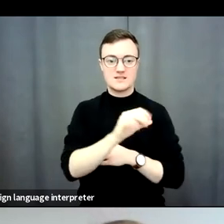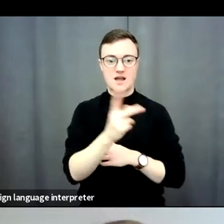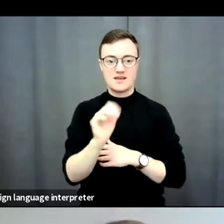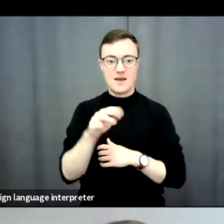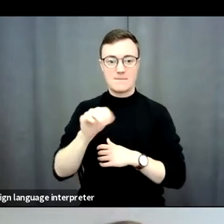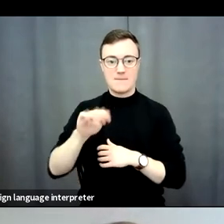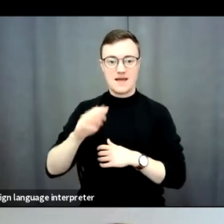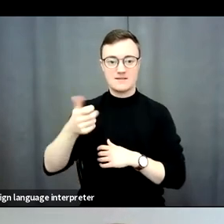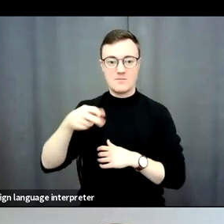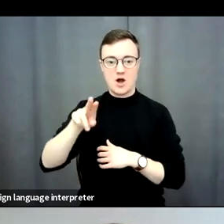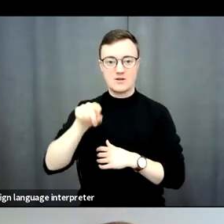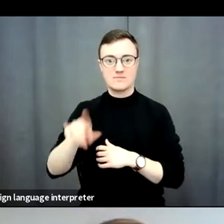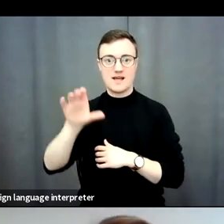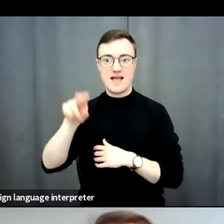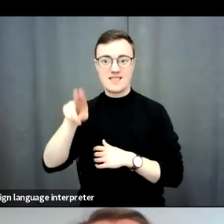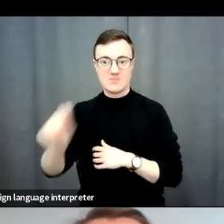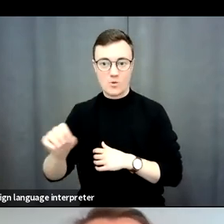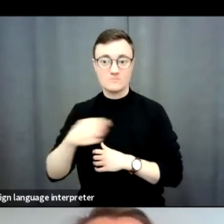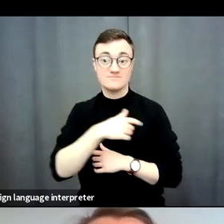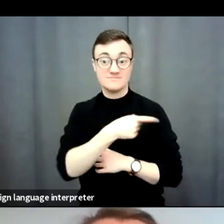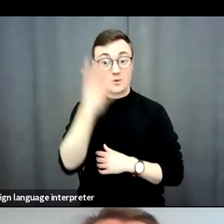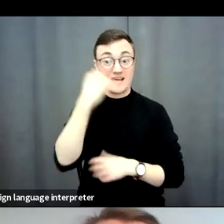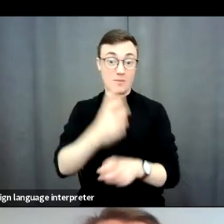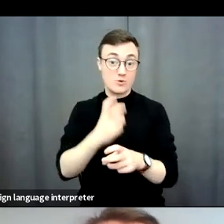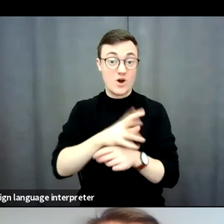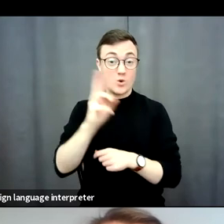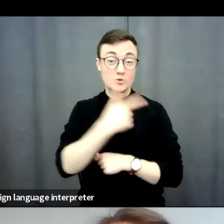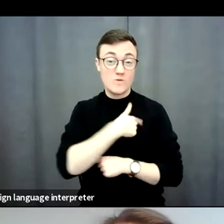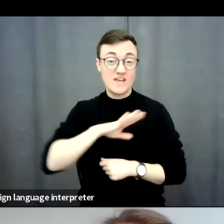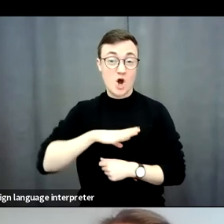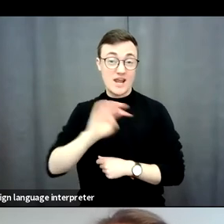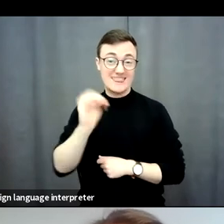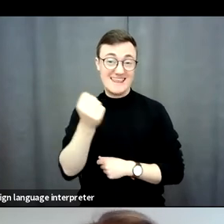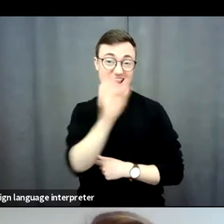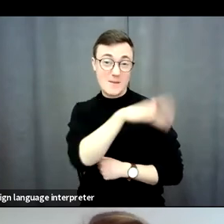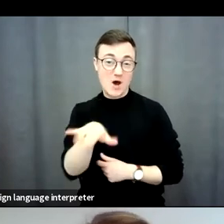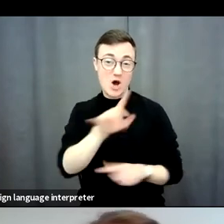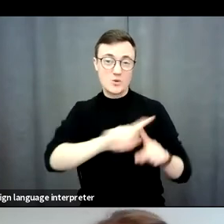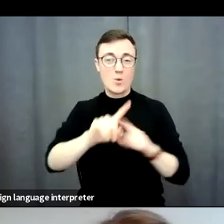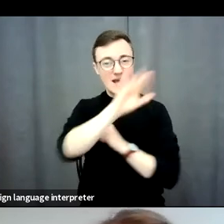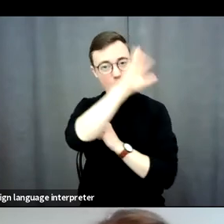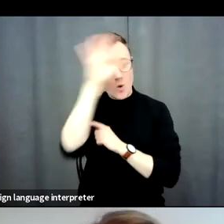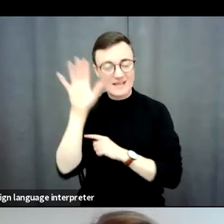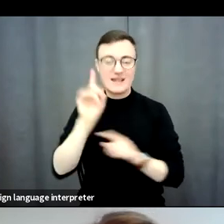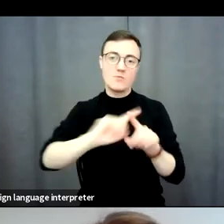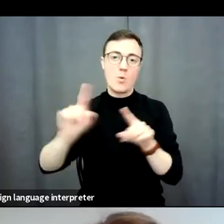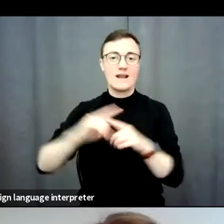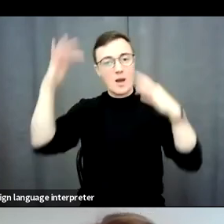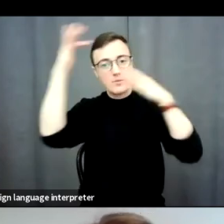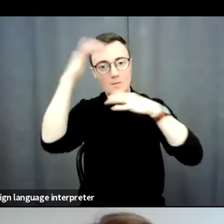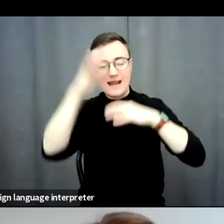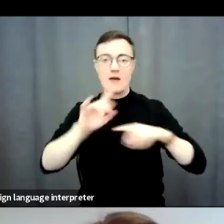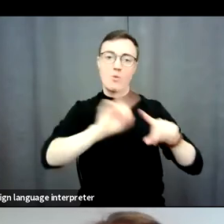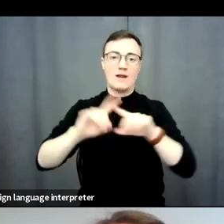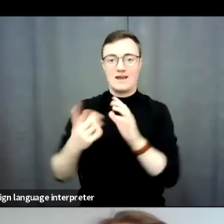it. Who do you want to talk to? We have at the moment 9 children in different ages, different problems, different